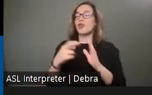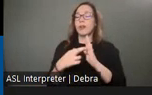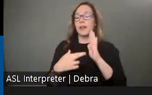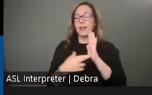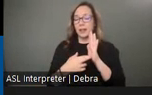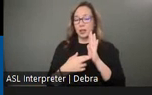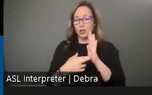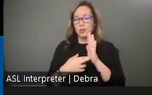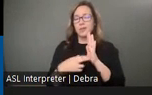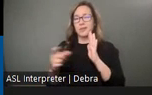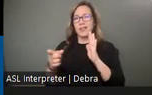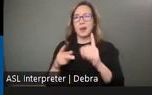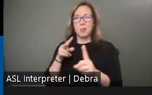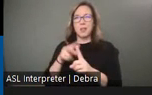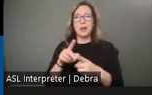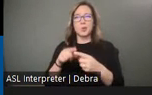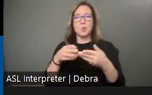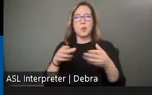apply to public assistance.